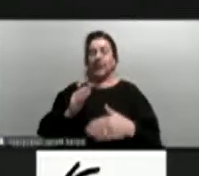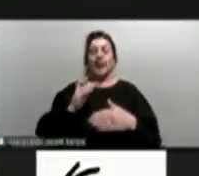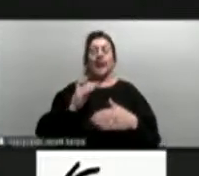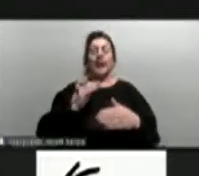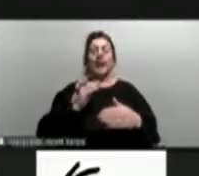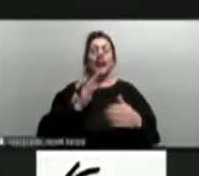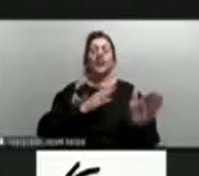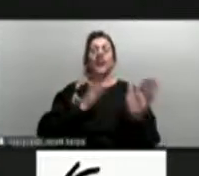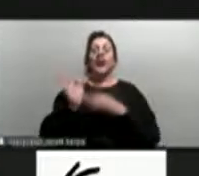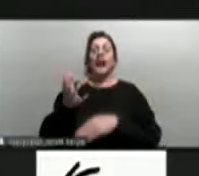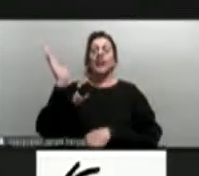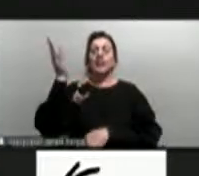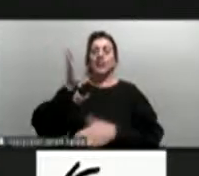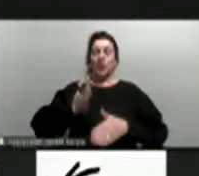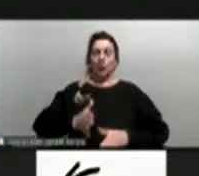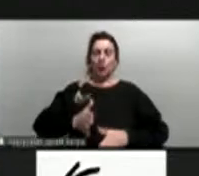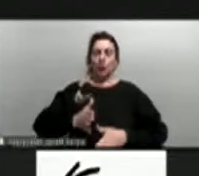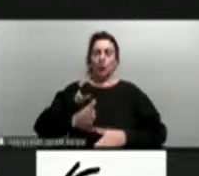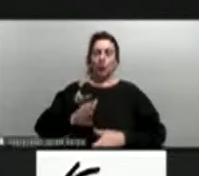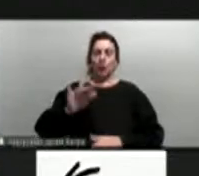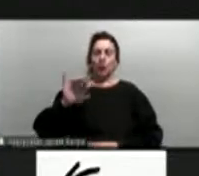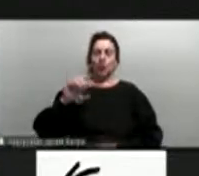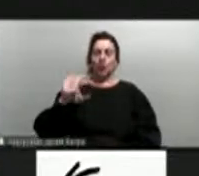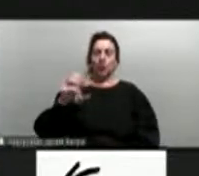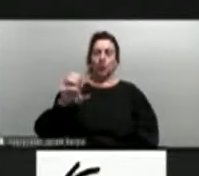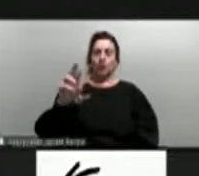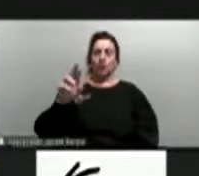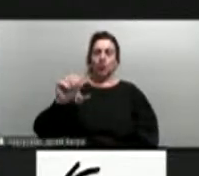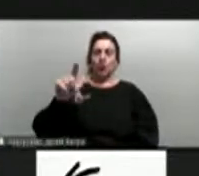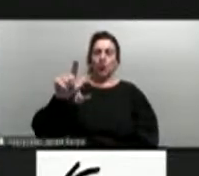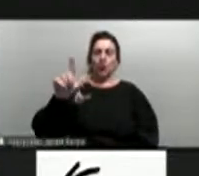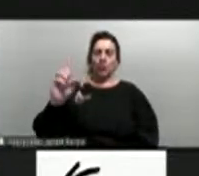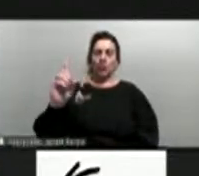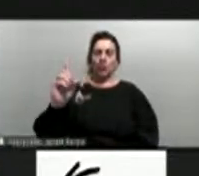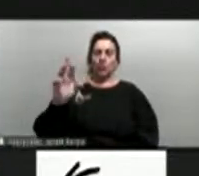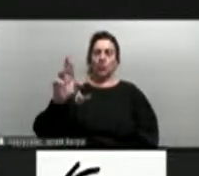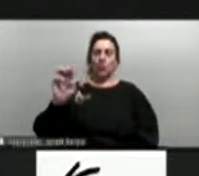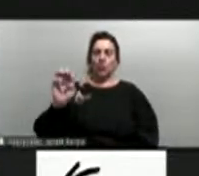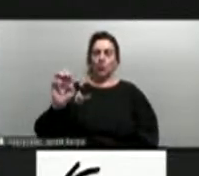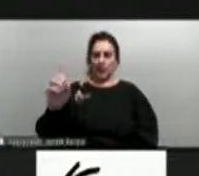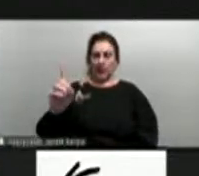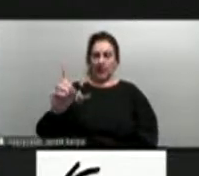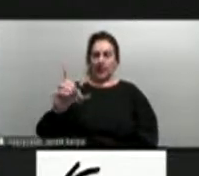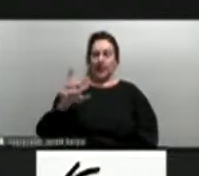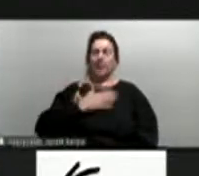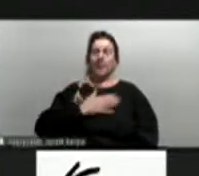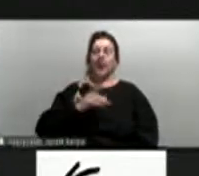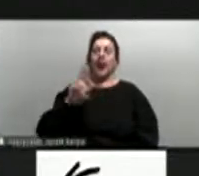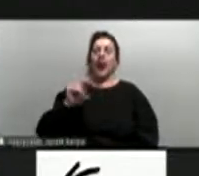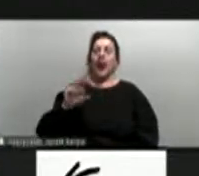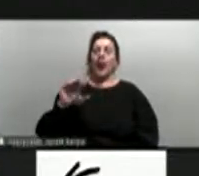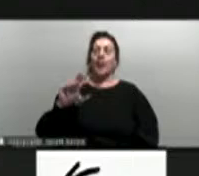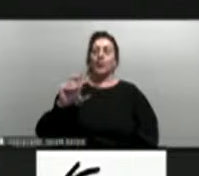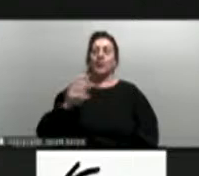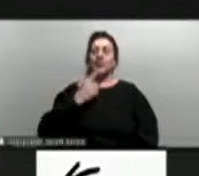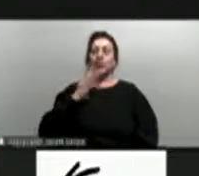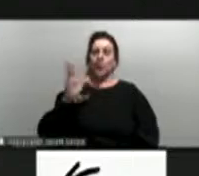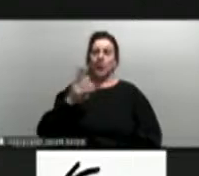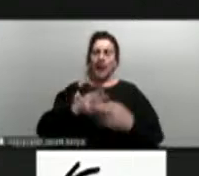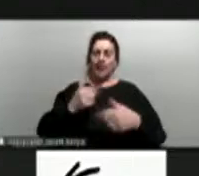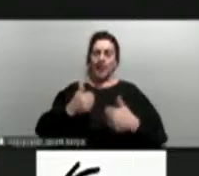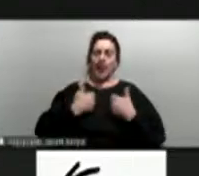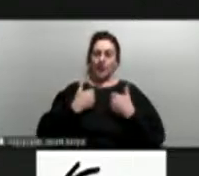speaker I have is Gerald Reed. Gerald Reed, please unmute your mic, state your name and address for the record.